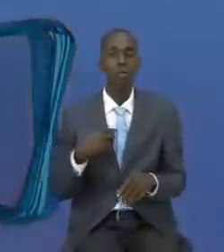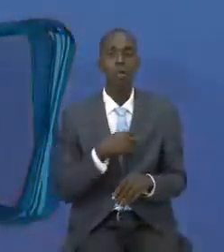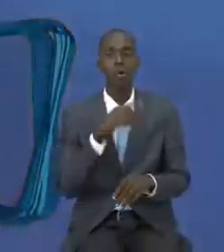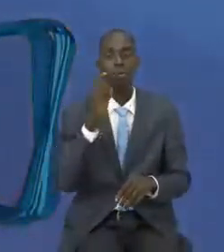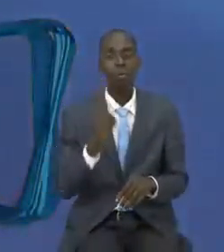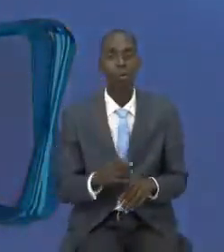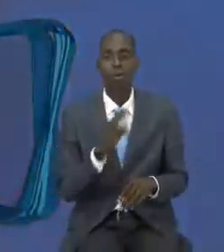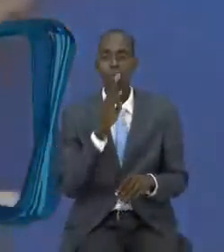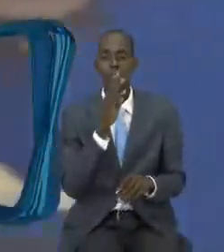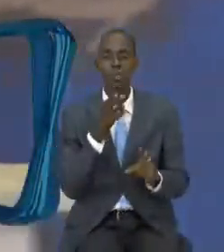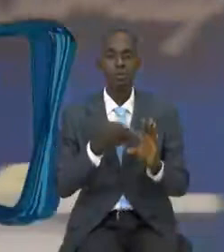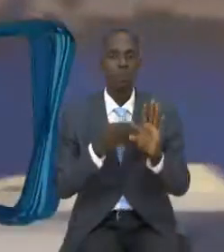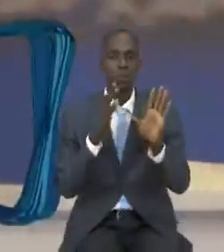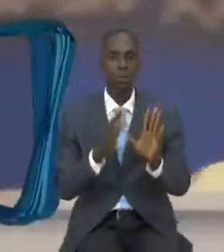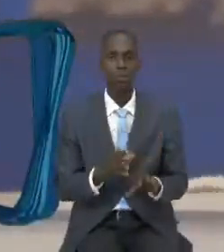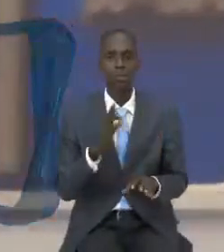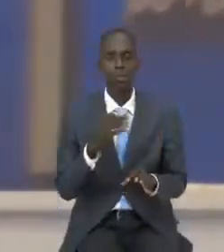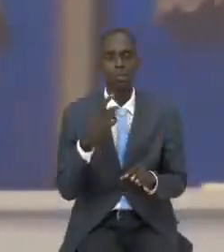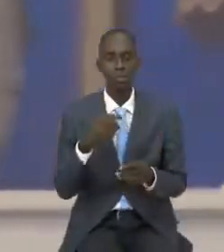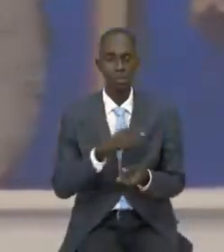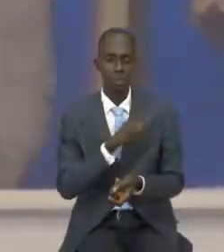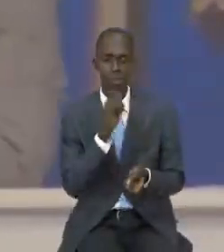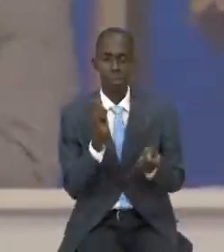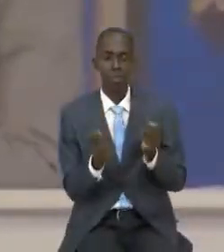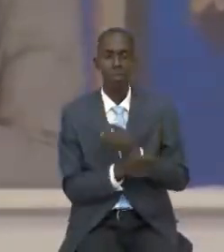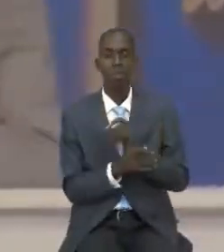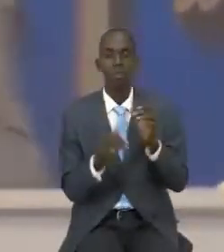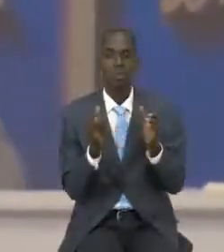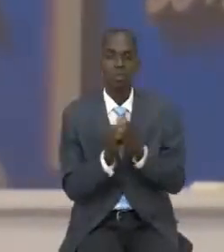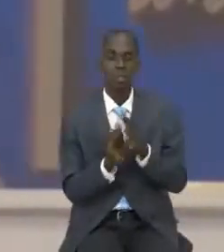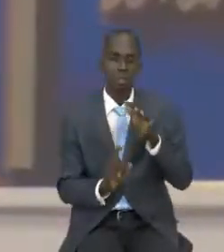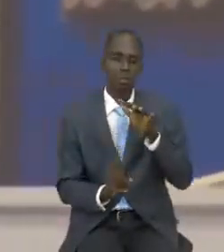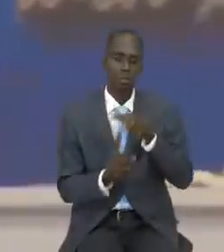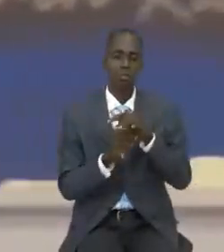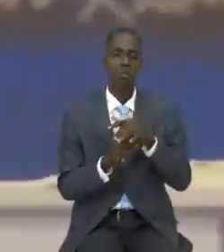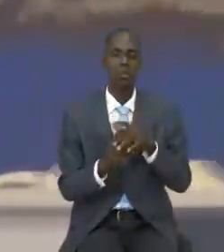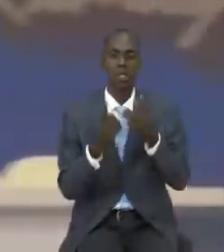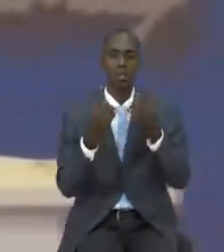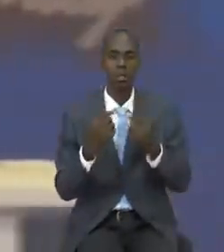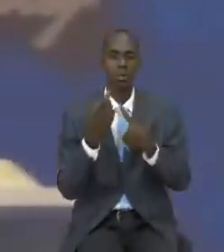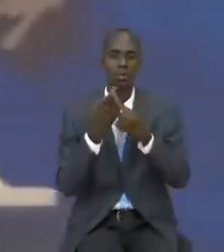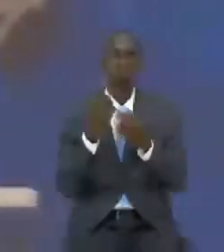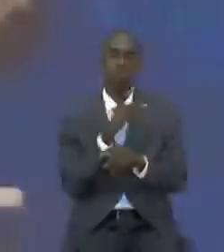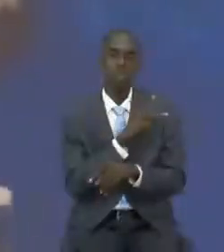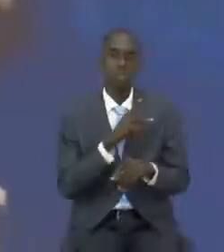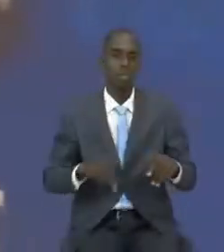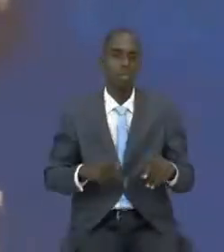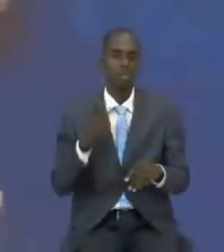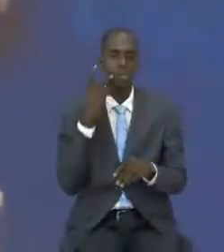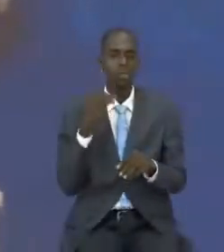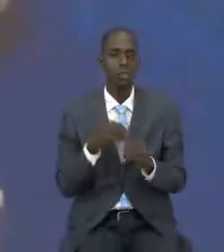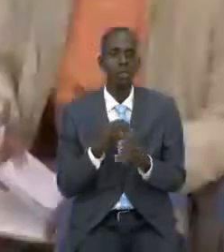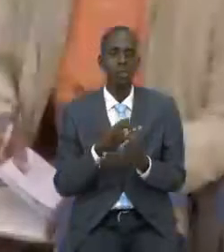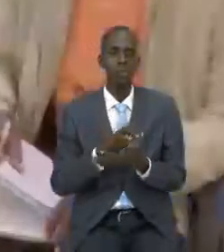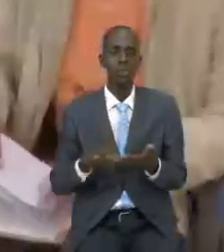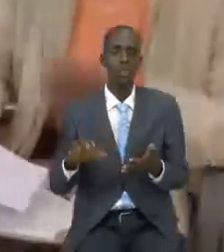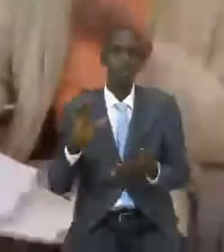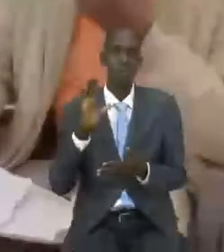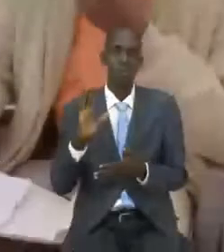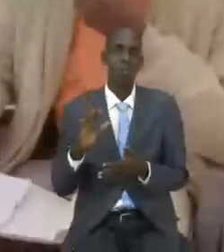the transformation that comes from the king. Look at verse 5. In verse 5 it